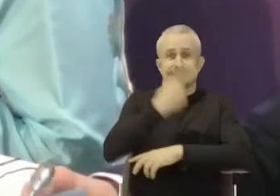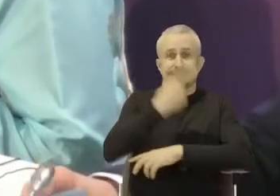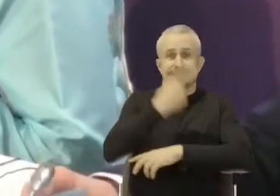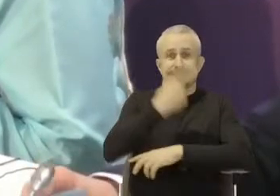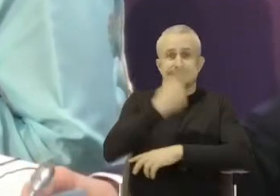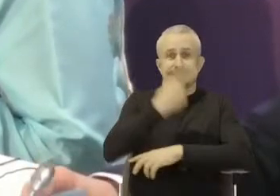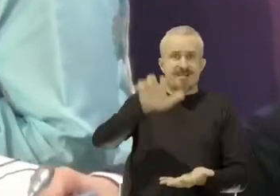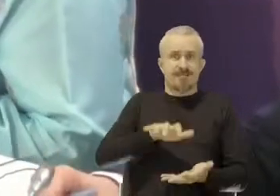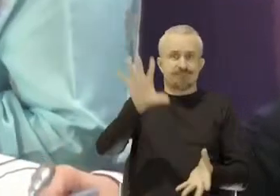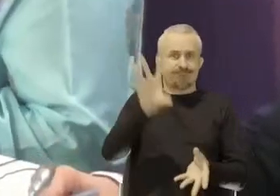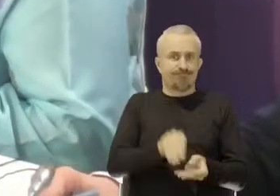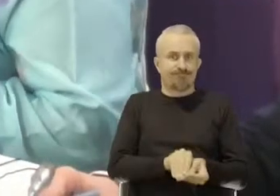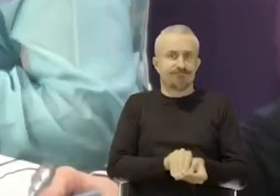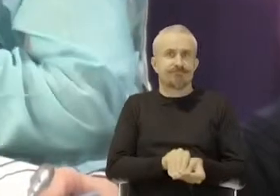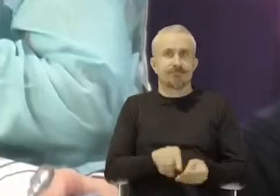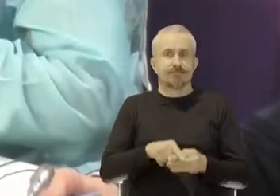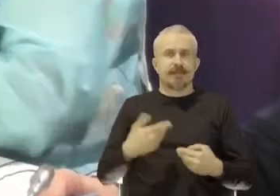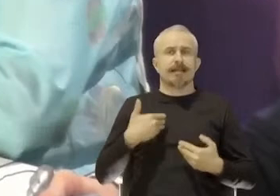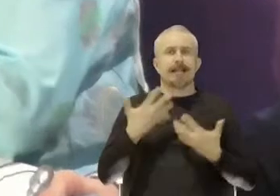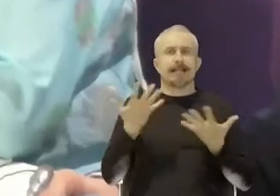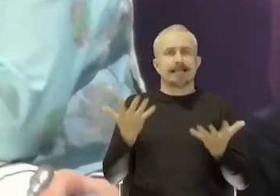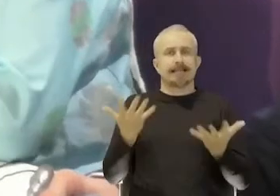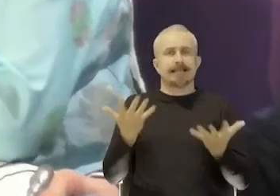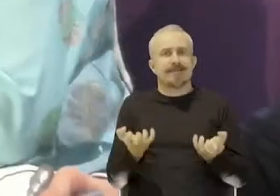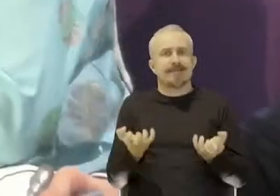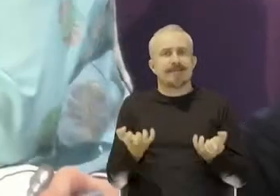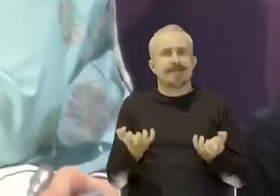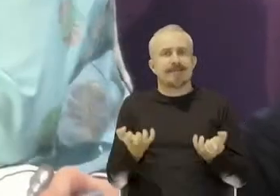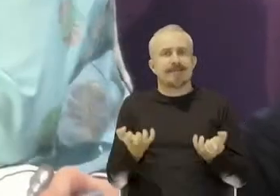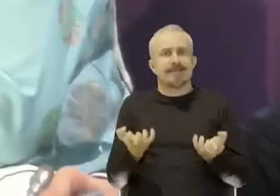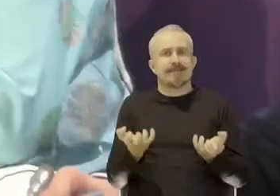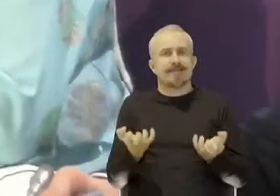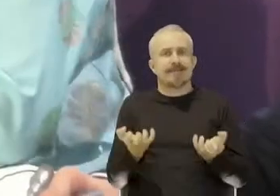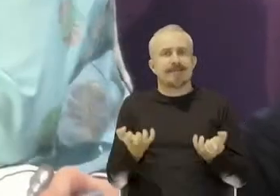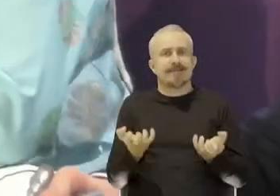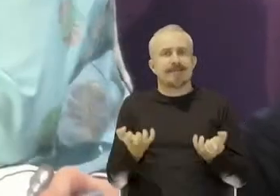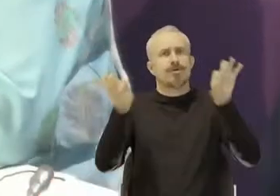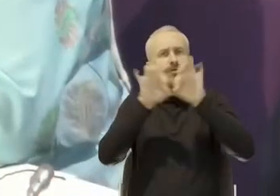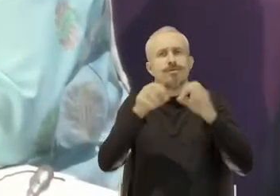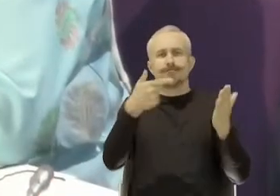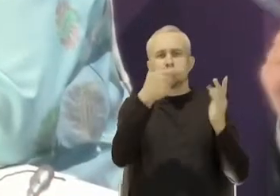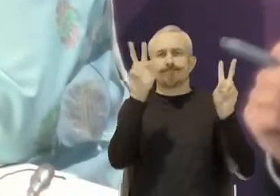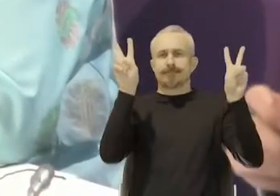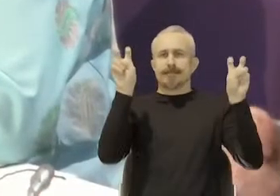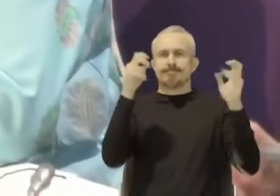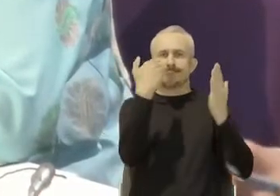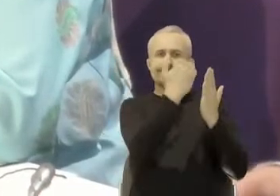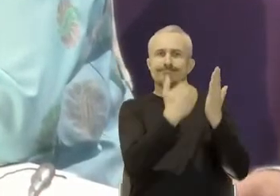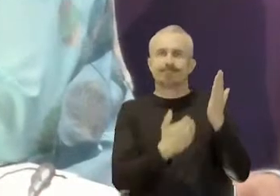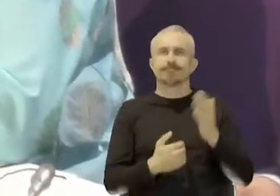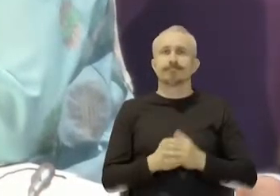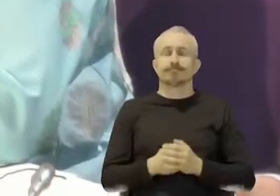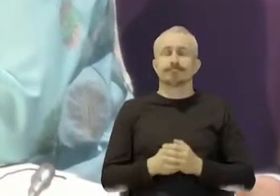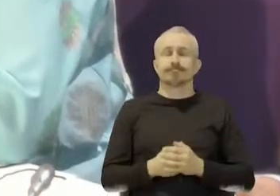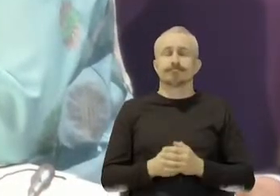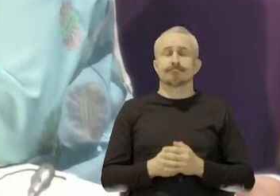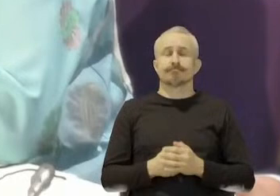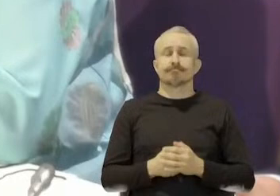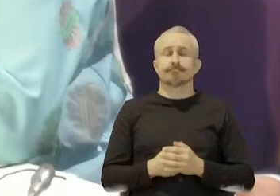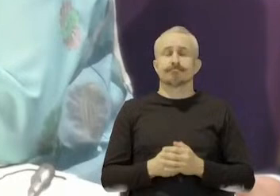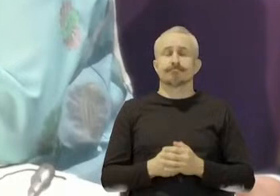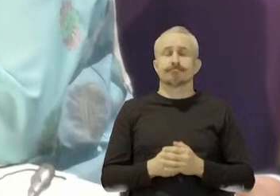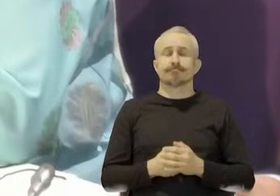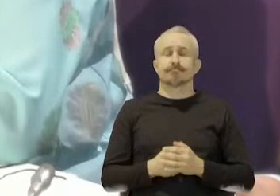you in the discussion afterwards or in your statement. One is importance of new urban agenda in achieving the